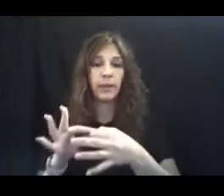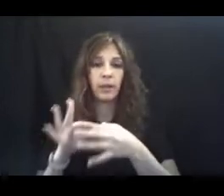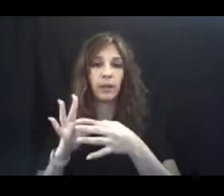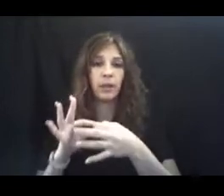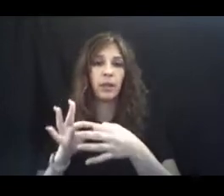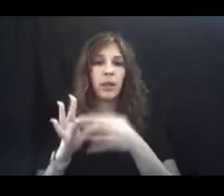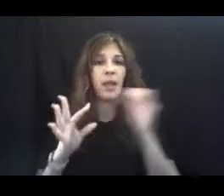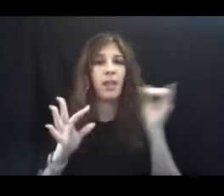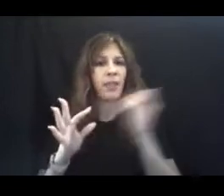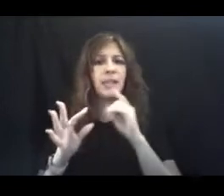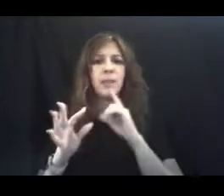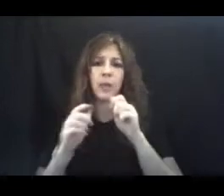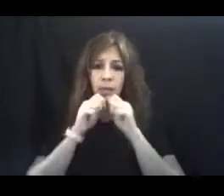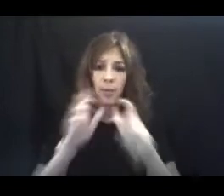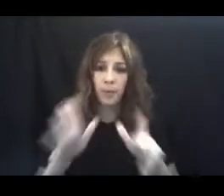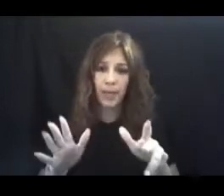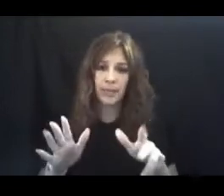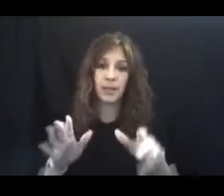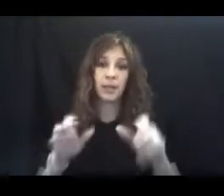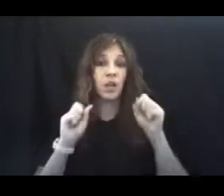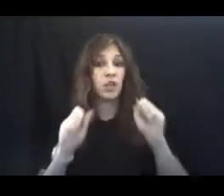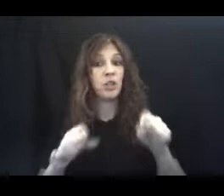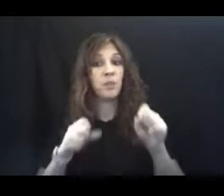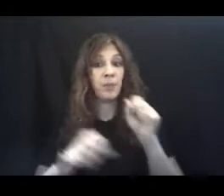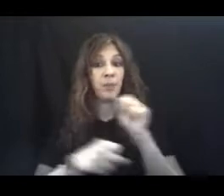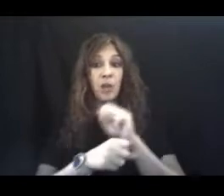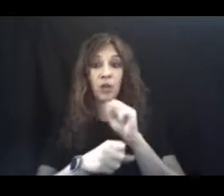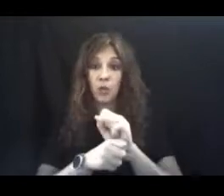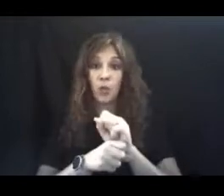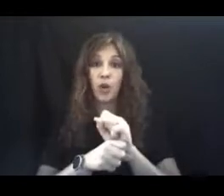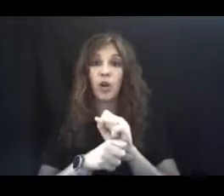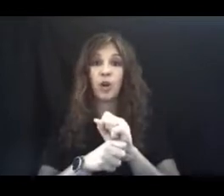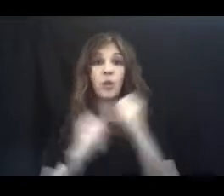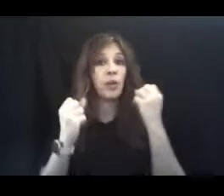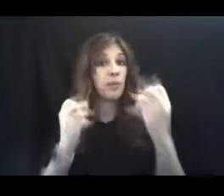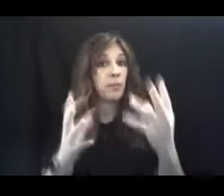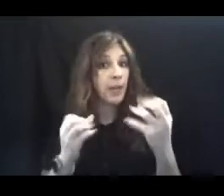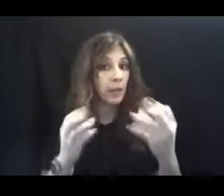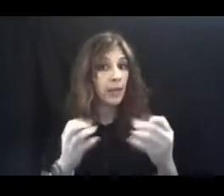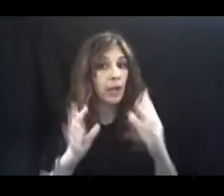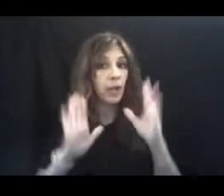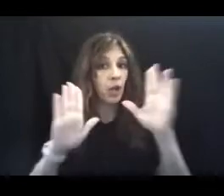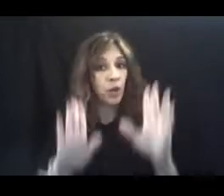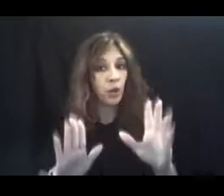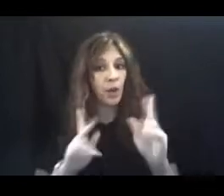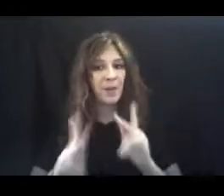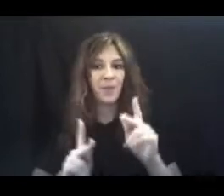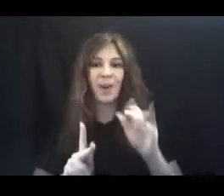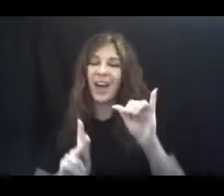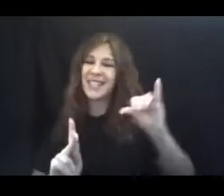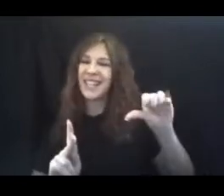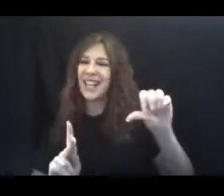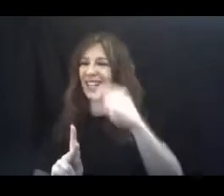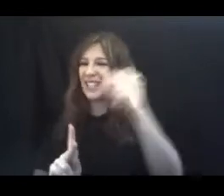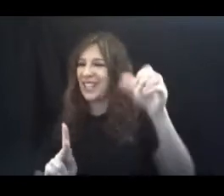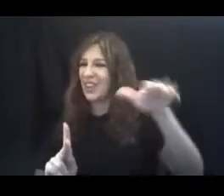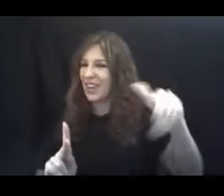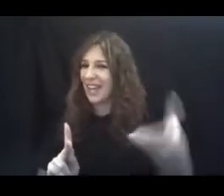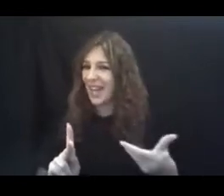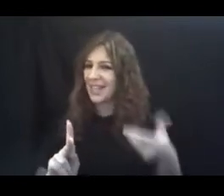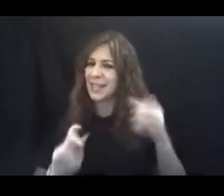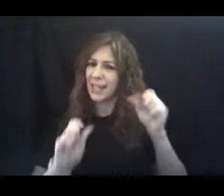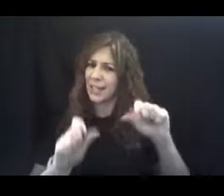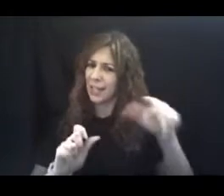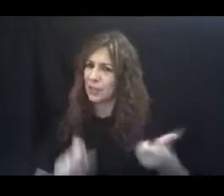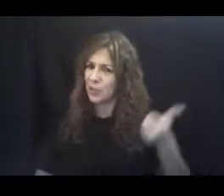it's been a blessing to be able to work alongside many great people. Here's another guest that we have, and I'll let him introduce himself as